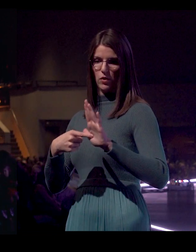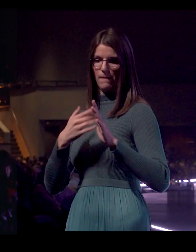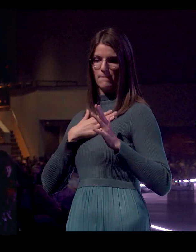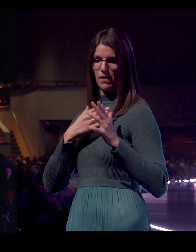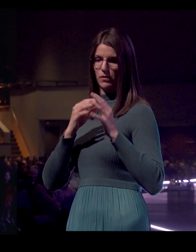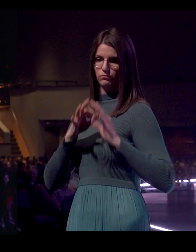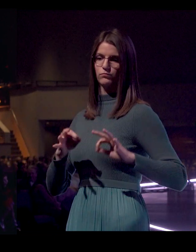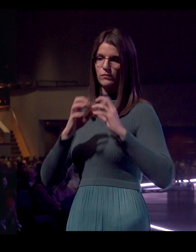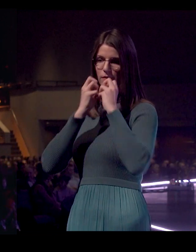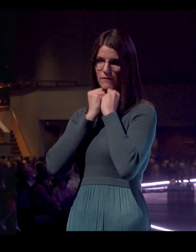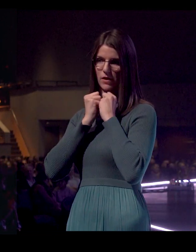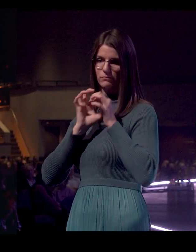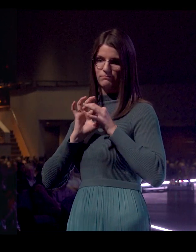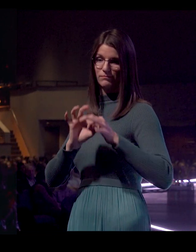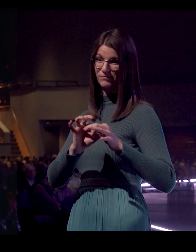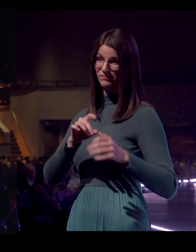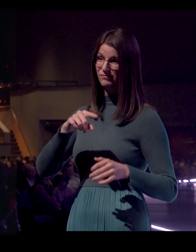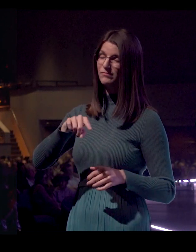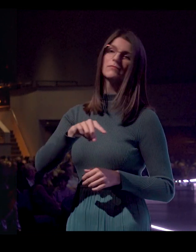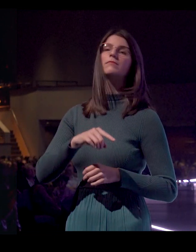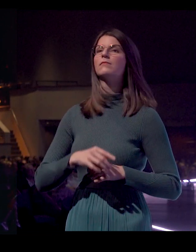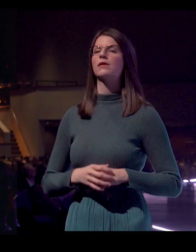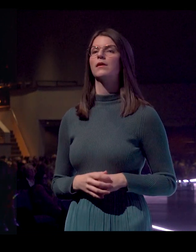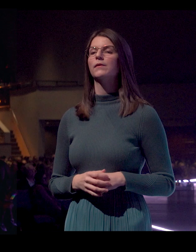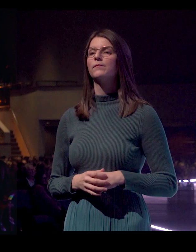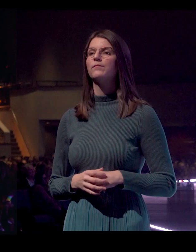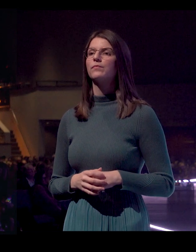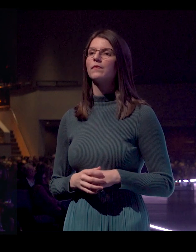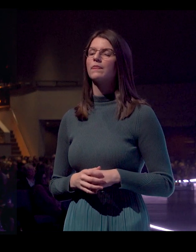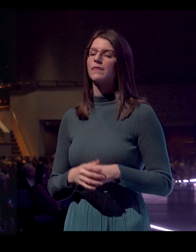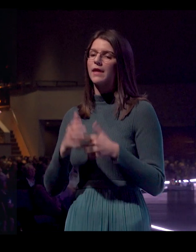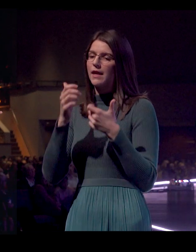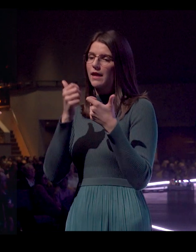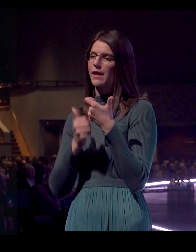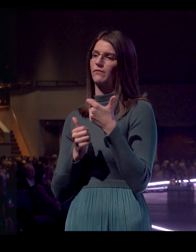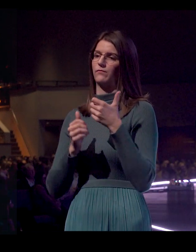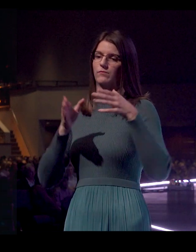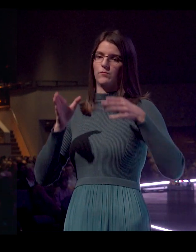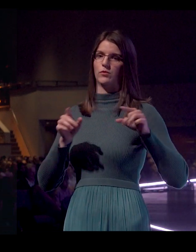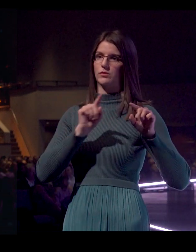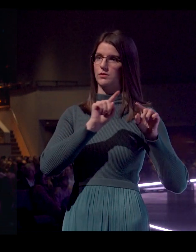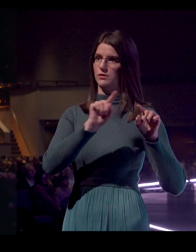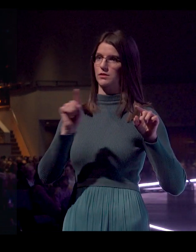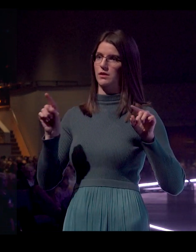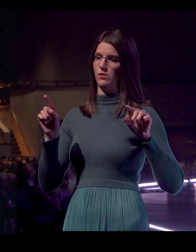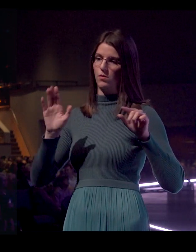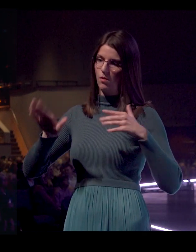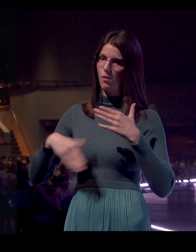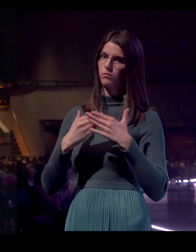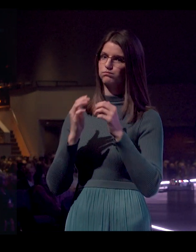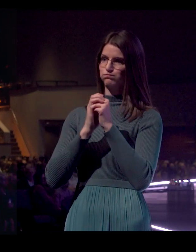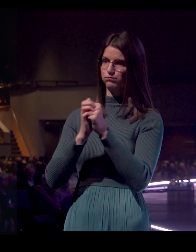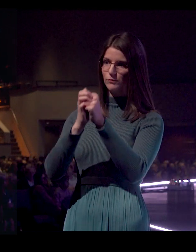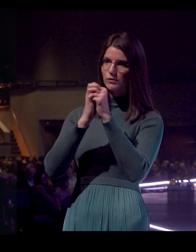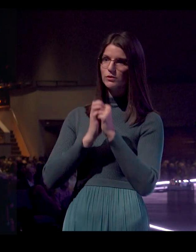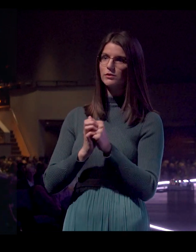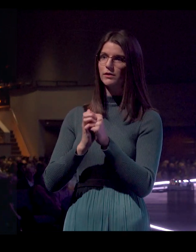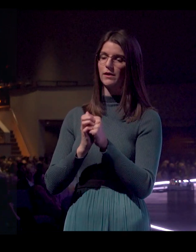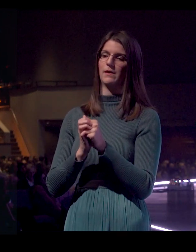Every single one of us worships. Where a lot of us place our worth and value, honestly, is in a